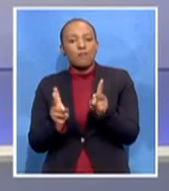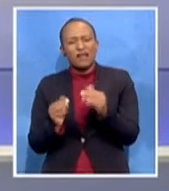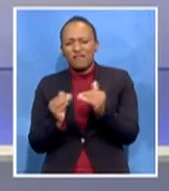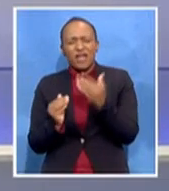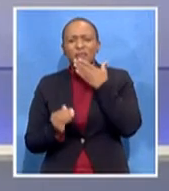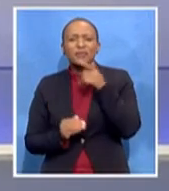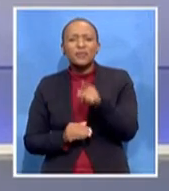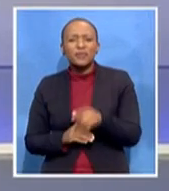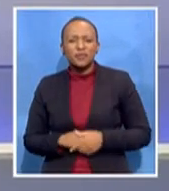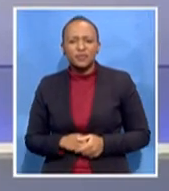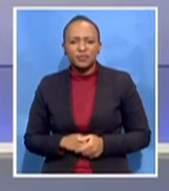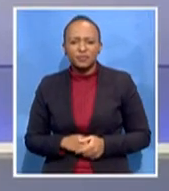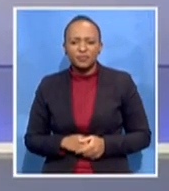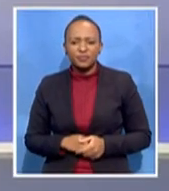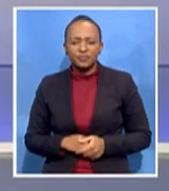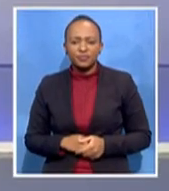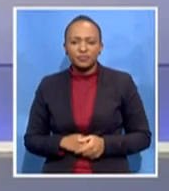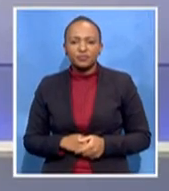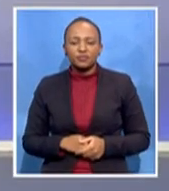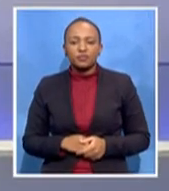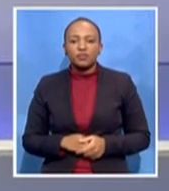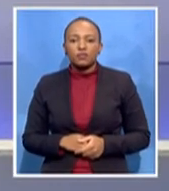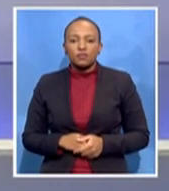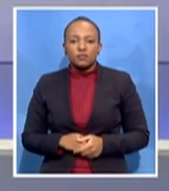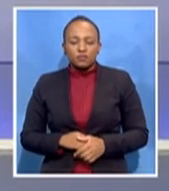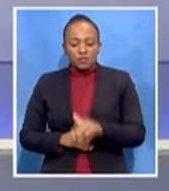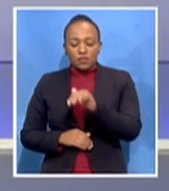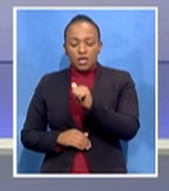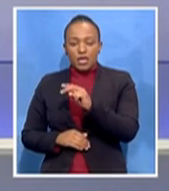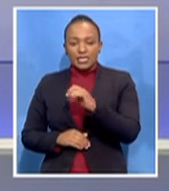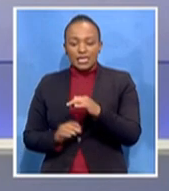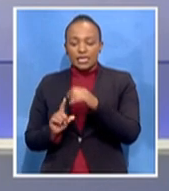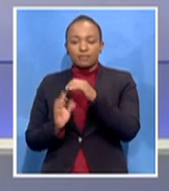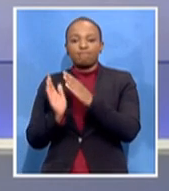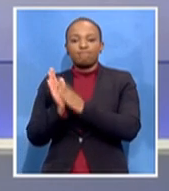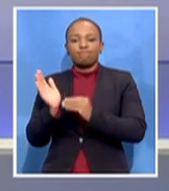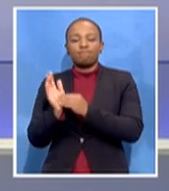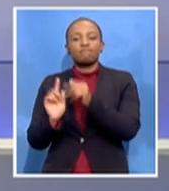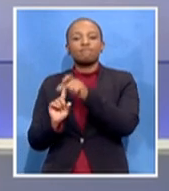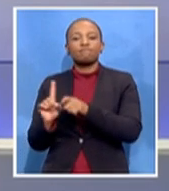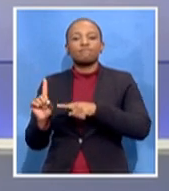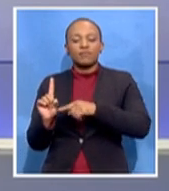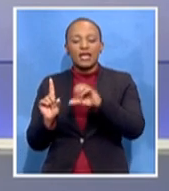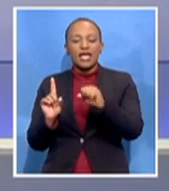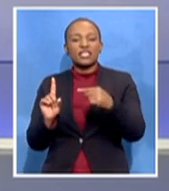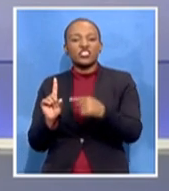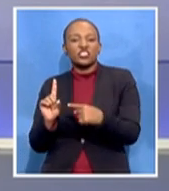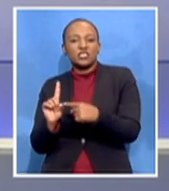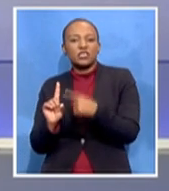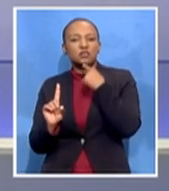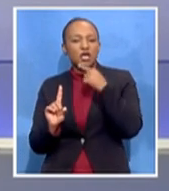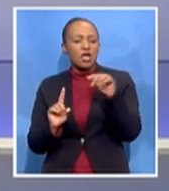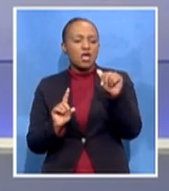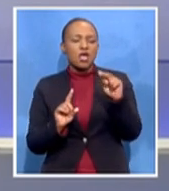ANC Secretary-General Ace Magashule says the party has not yet discussed former President Jacob Zuma's defiance of a constitutional court